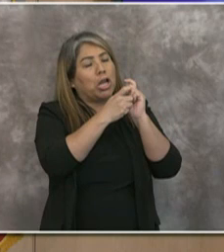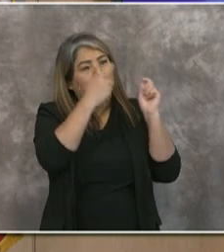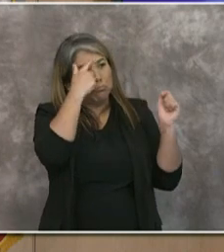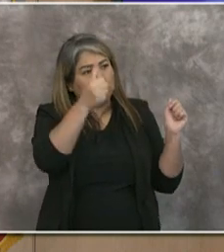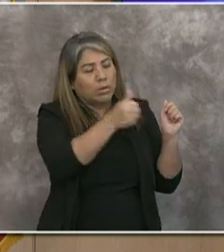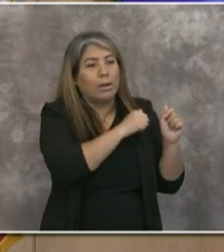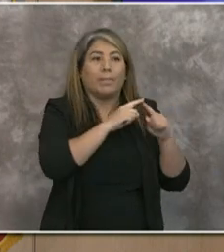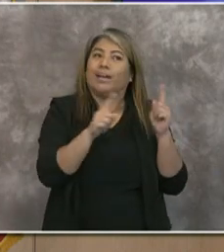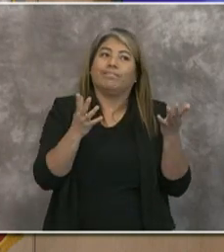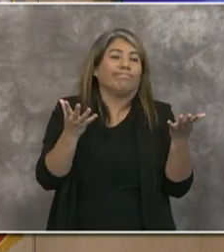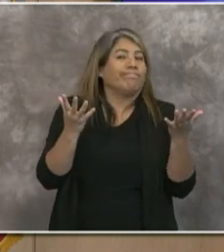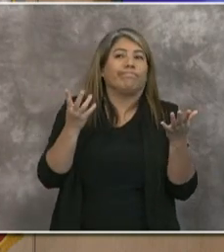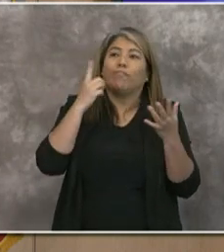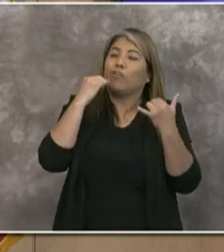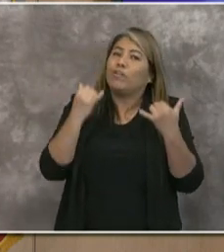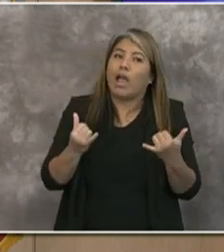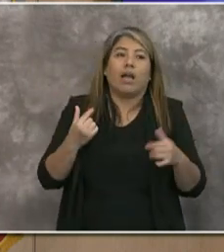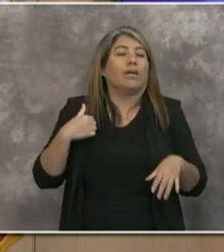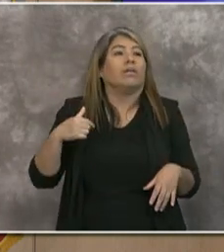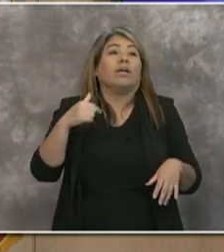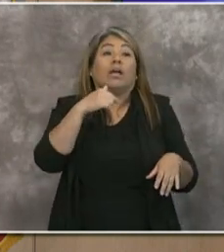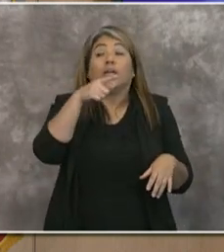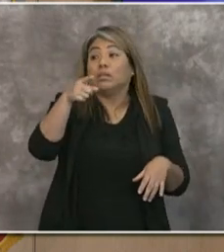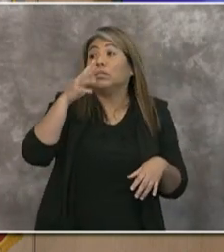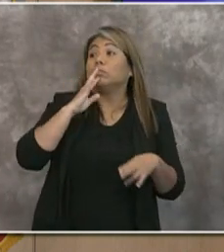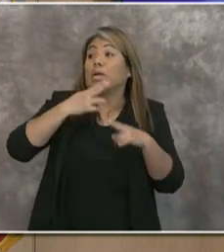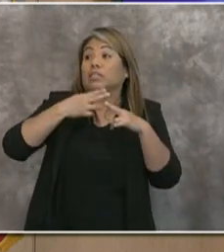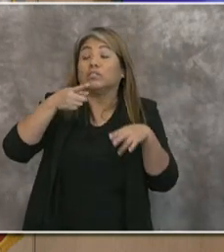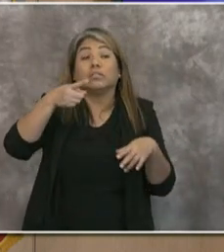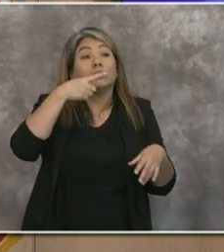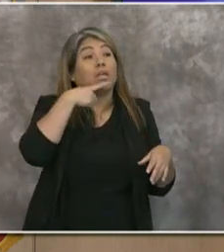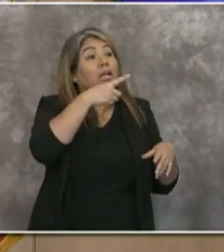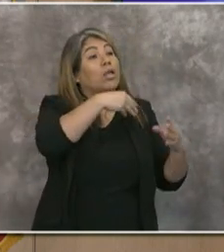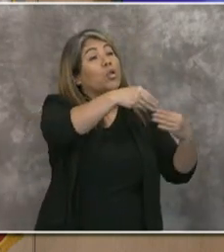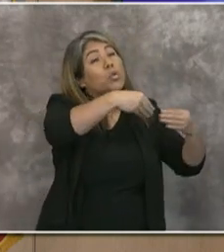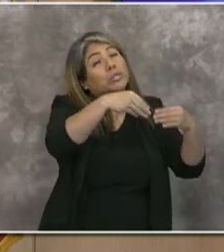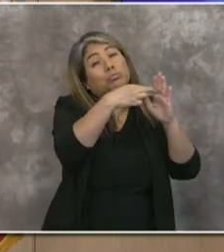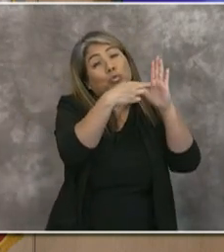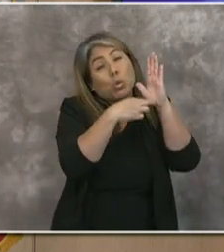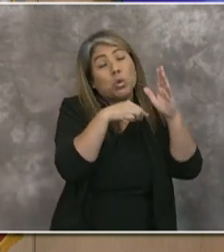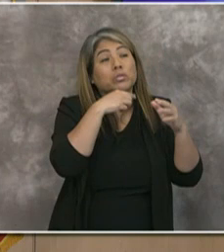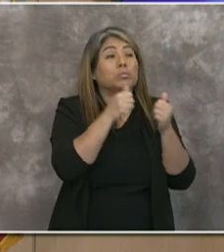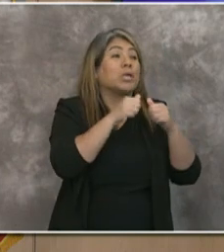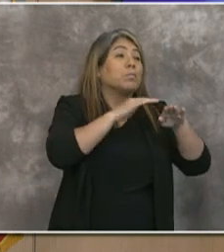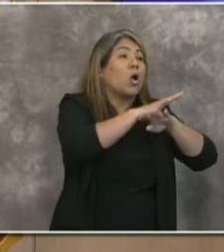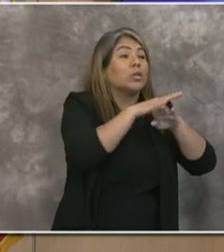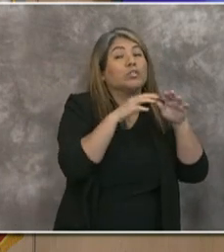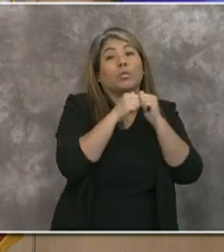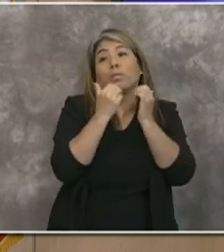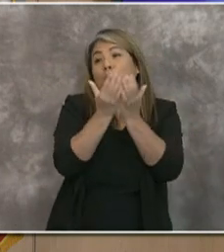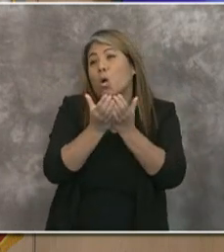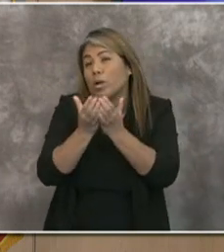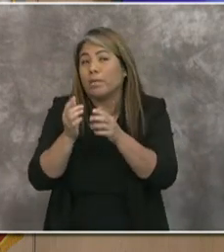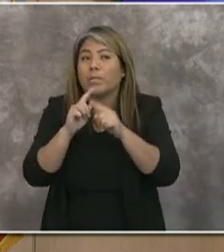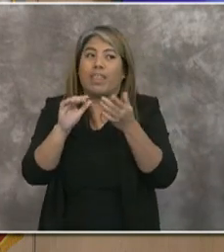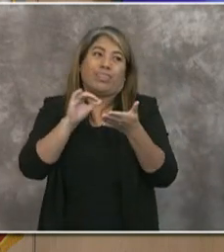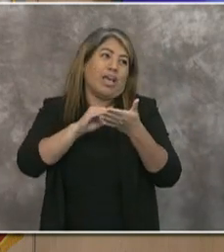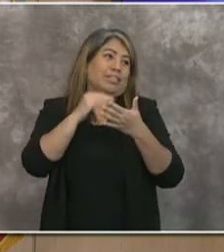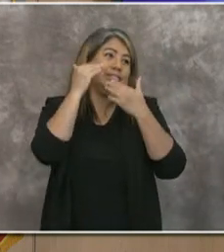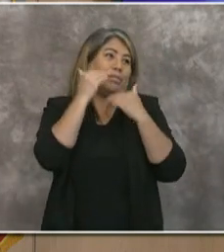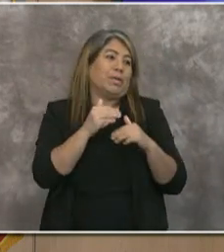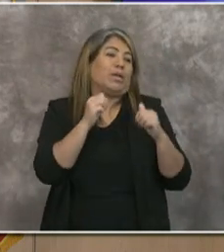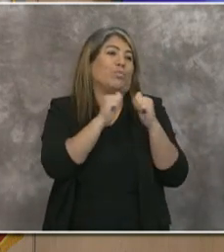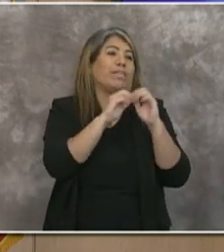order remains in effect. We have seen loosening, as you mentioned, around beaches and parks and boating, but again, those are to be limited to